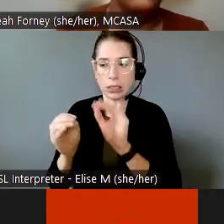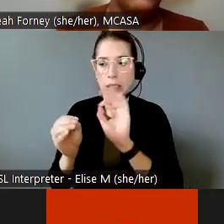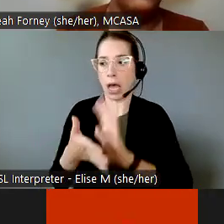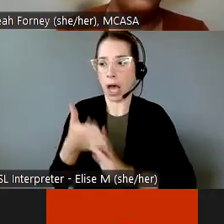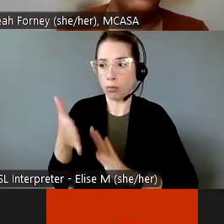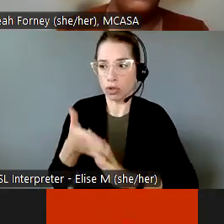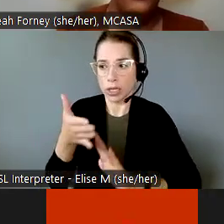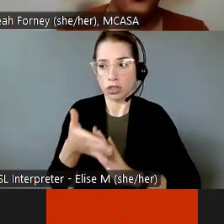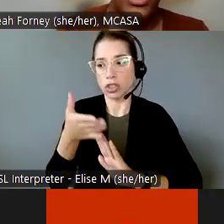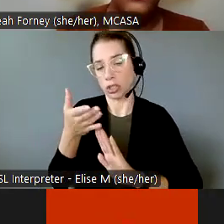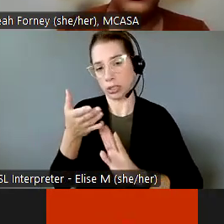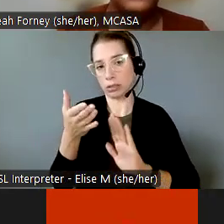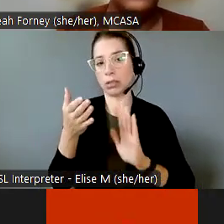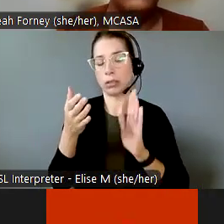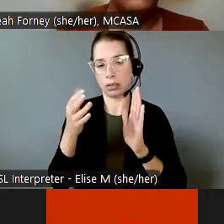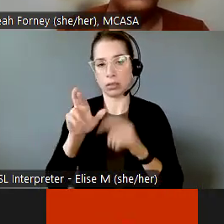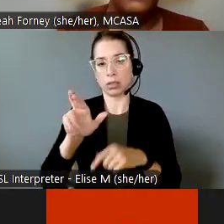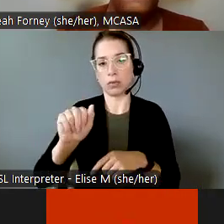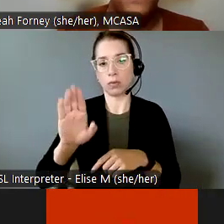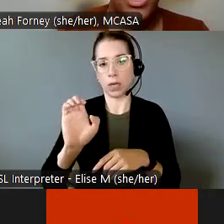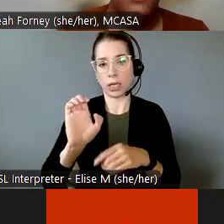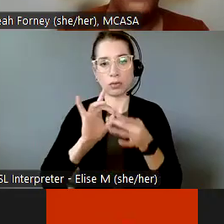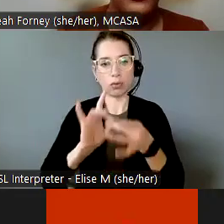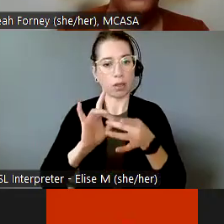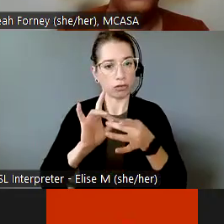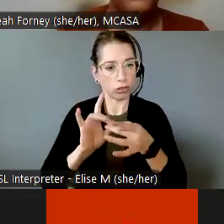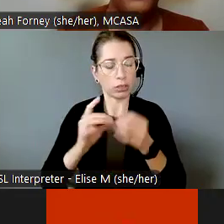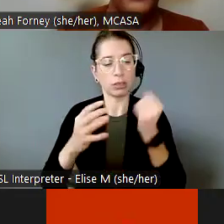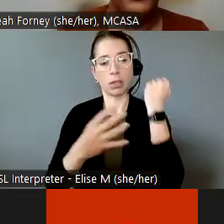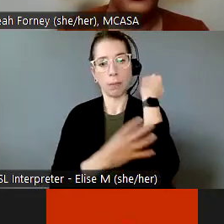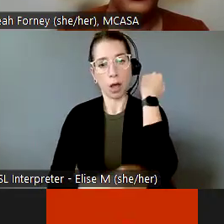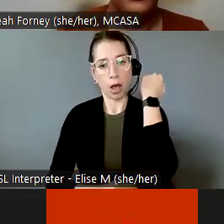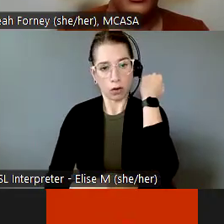operations, race relations, poverty,